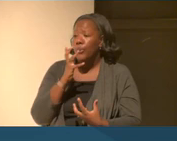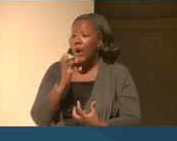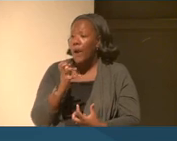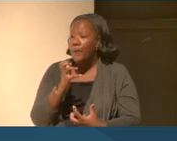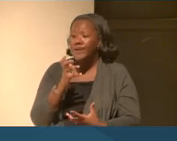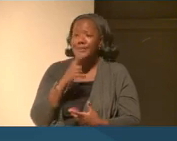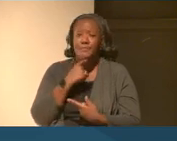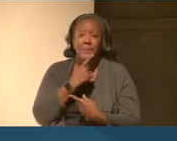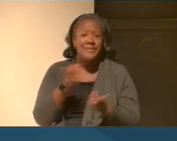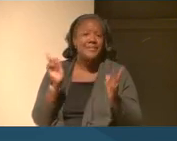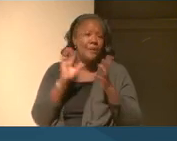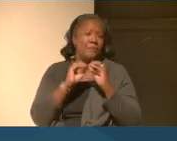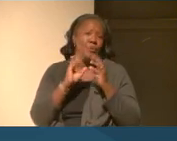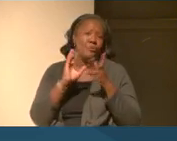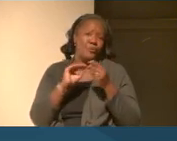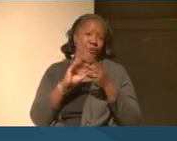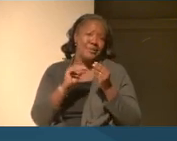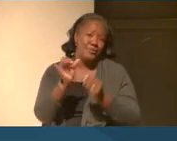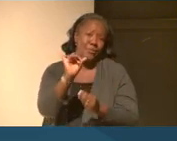some of those stories as well. So.